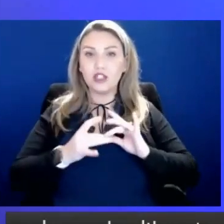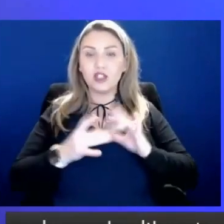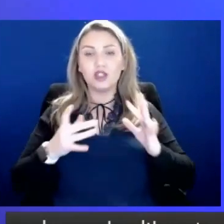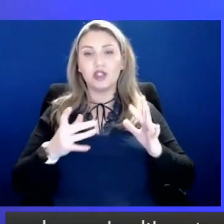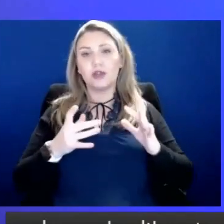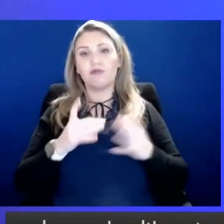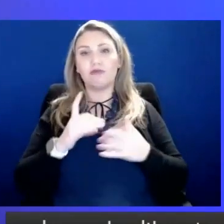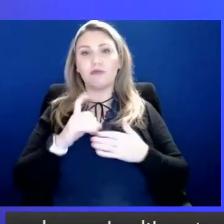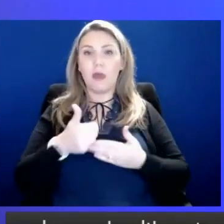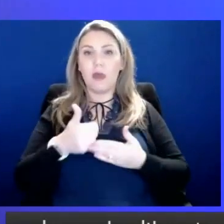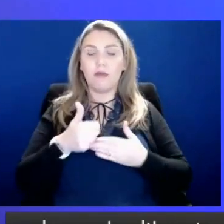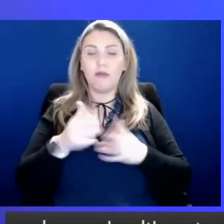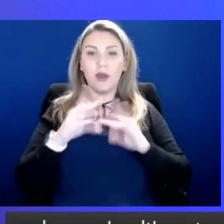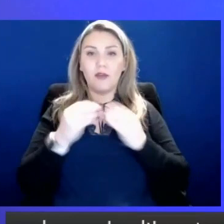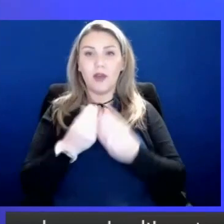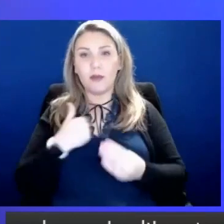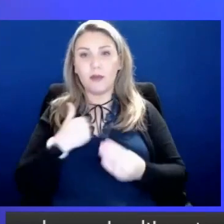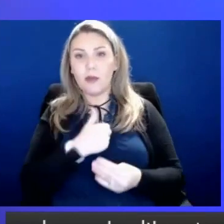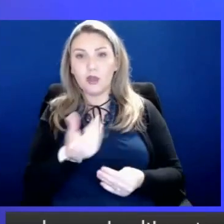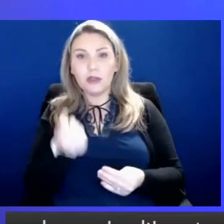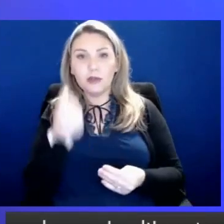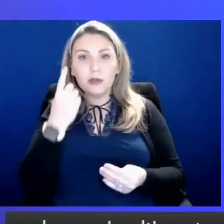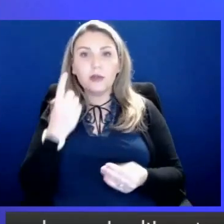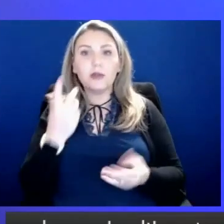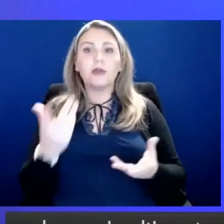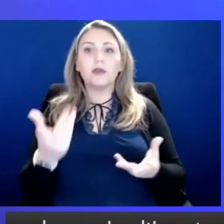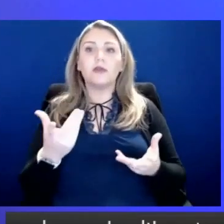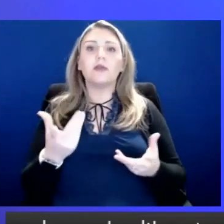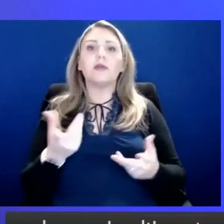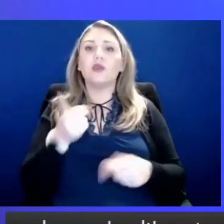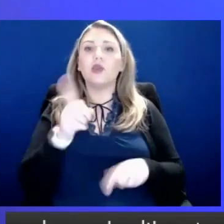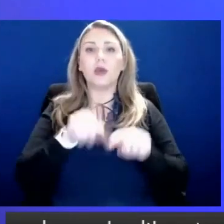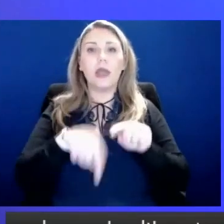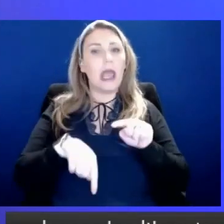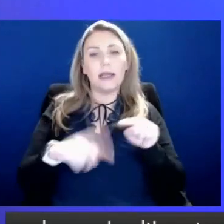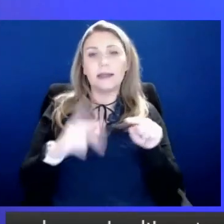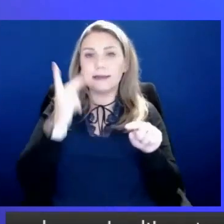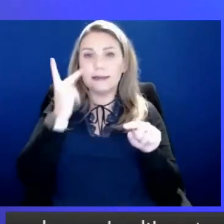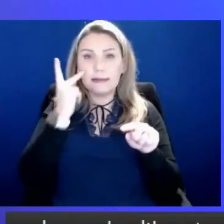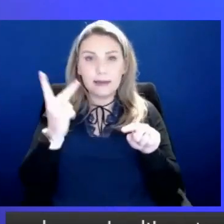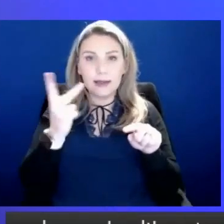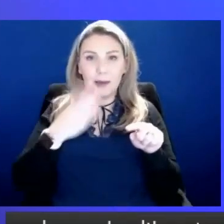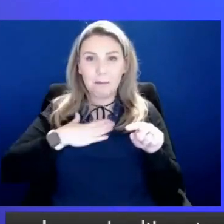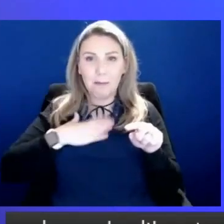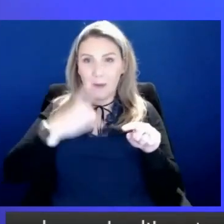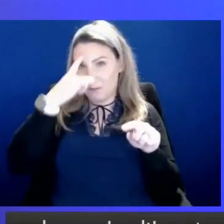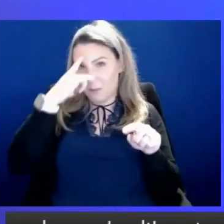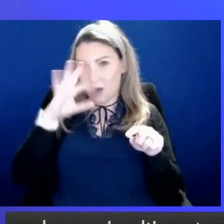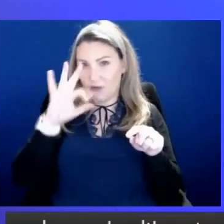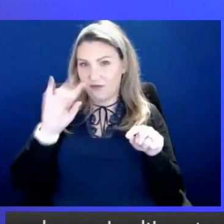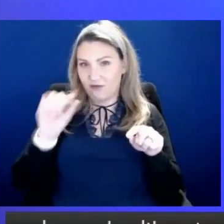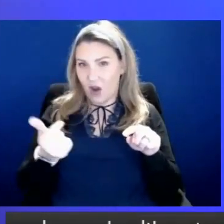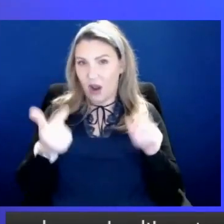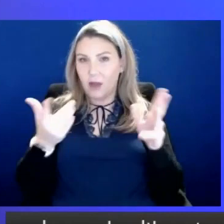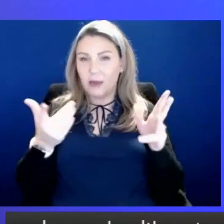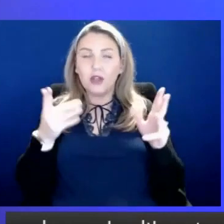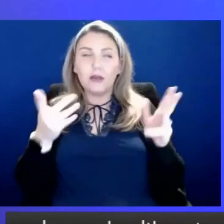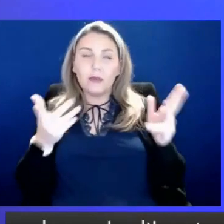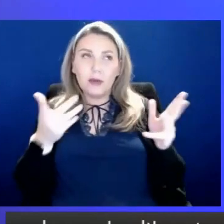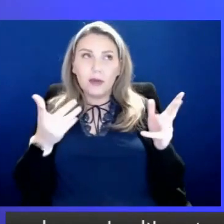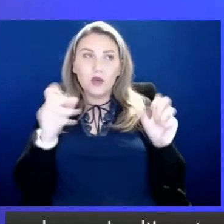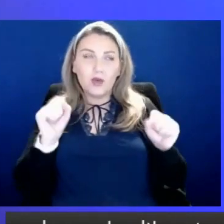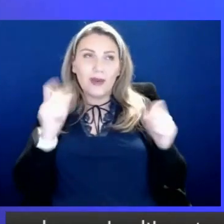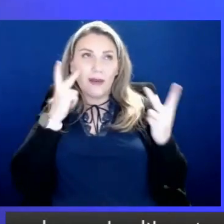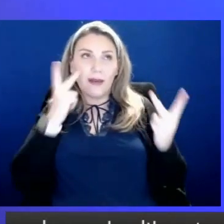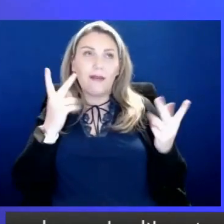family members understand, that you can't see my brain fog. Maybe you can. But I think with anxiety and depression, I think that